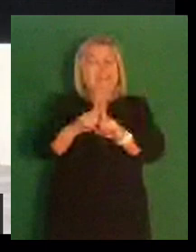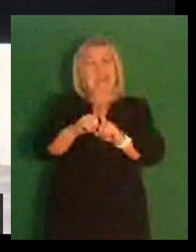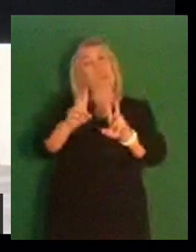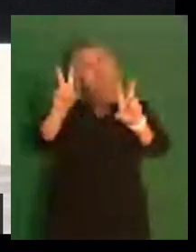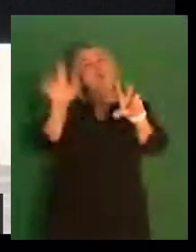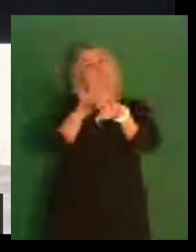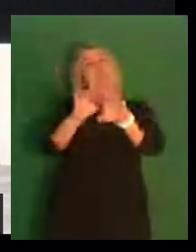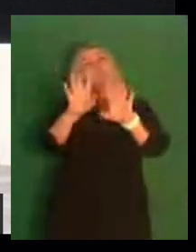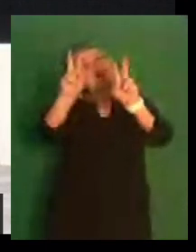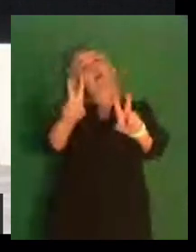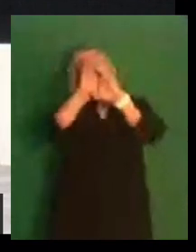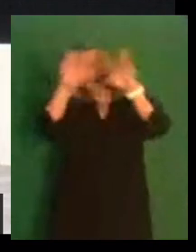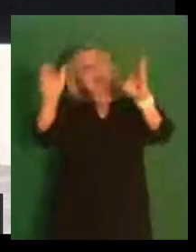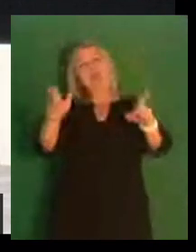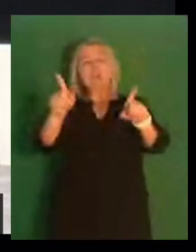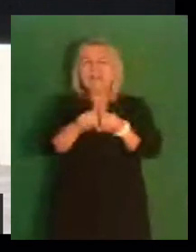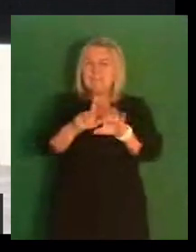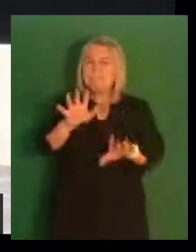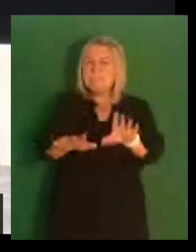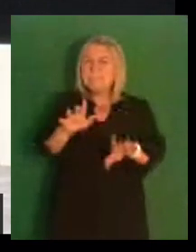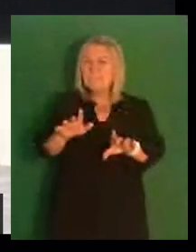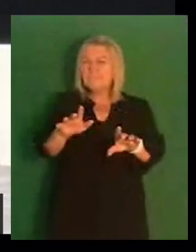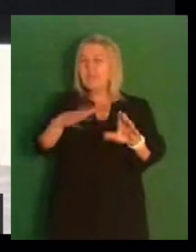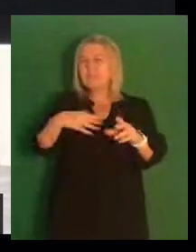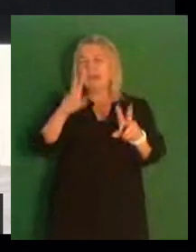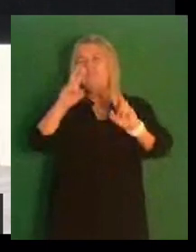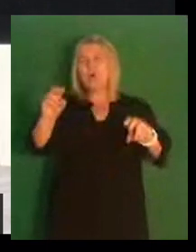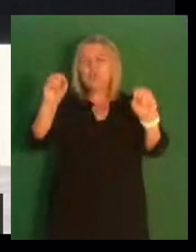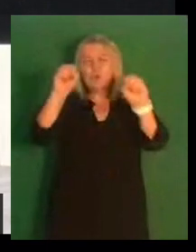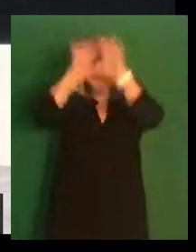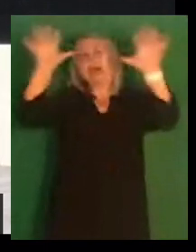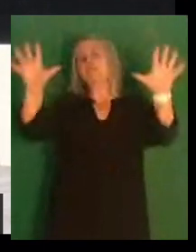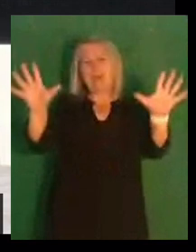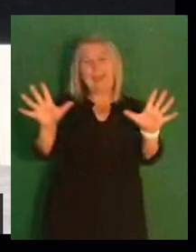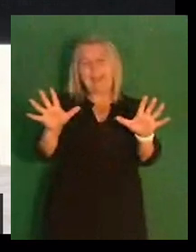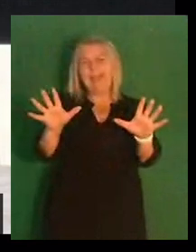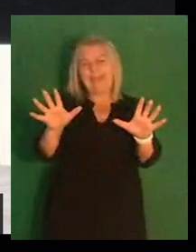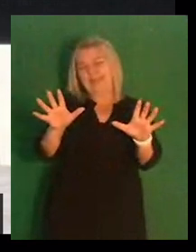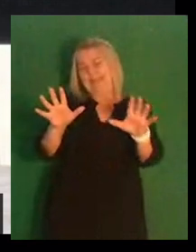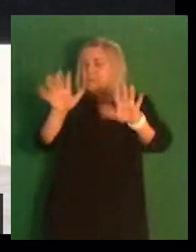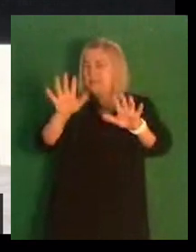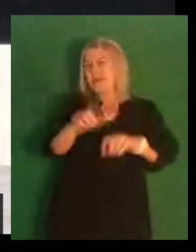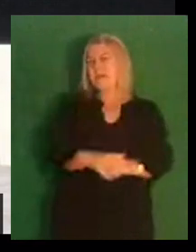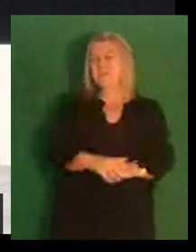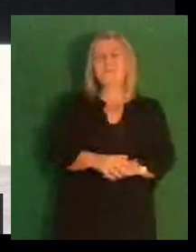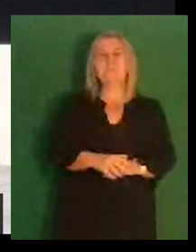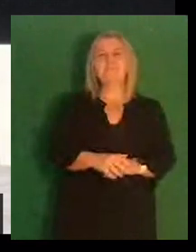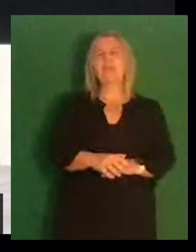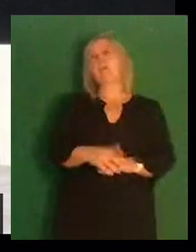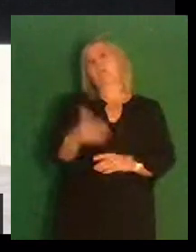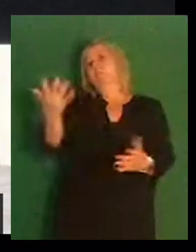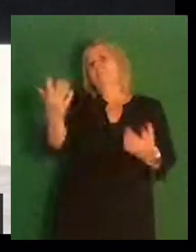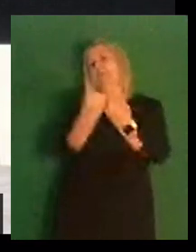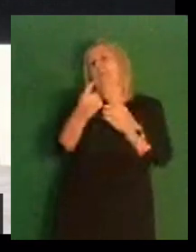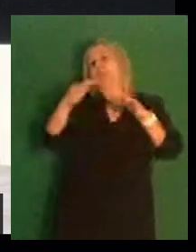calling it tentatively a virtual cabaret, but I know that kind of comes with issues as well. But yeah, no, I completely